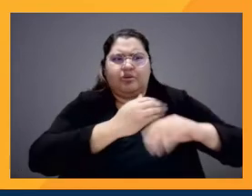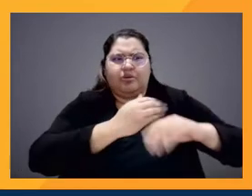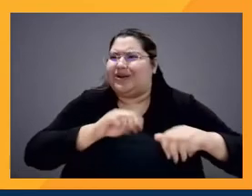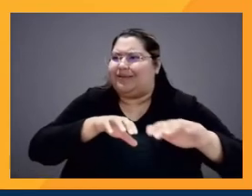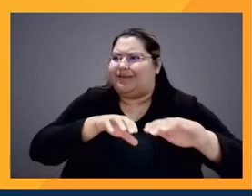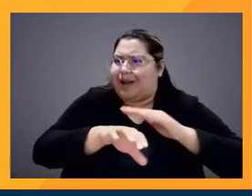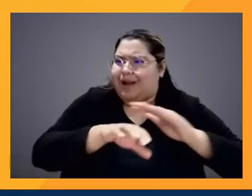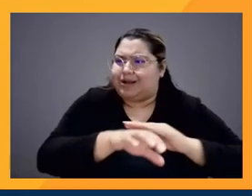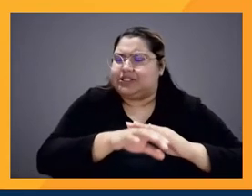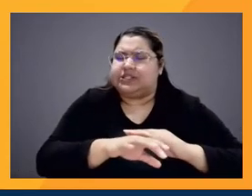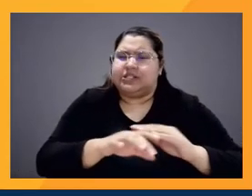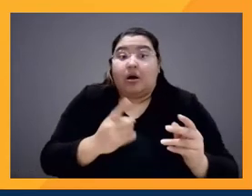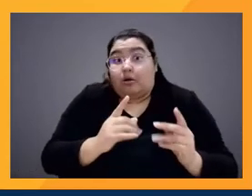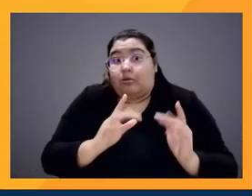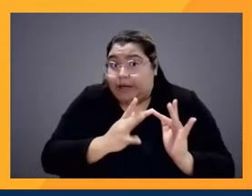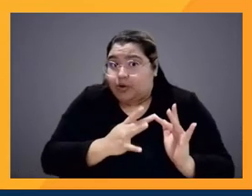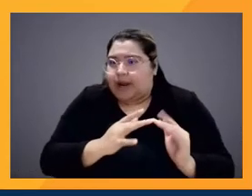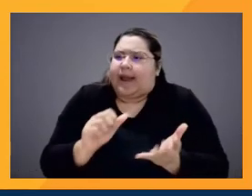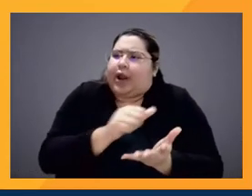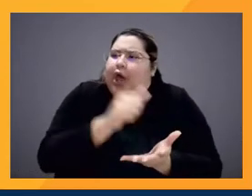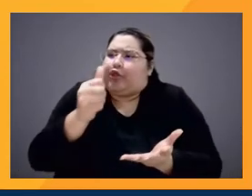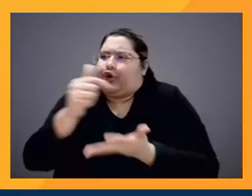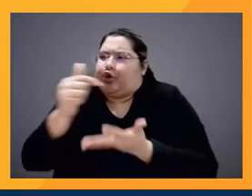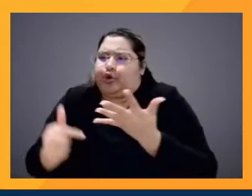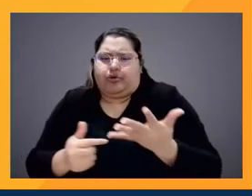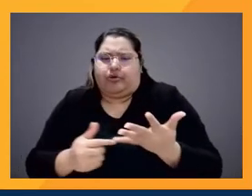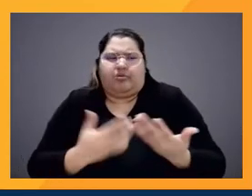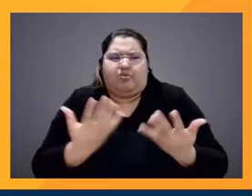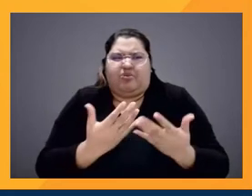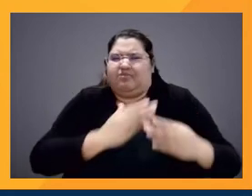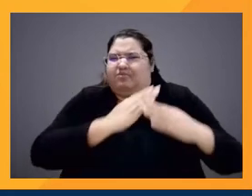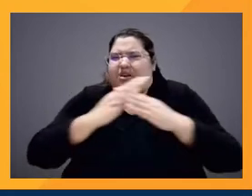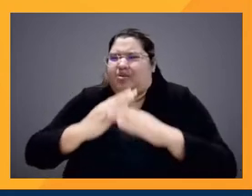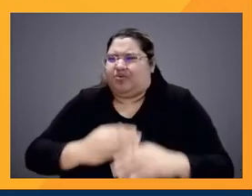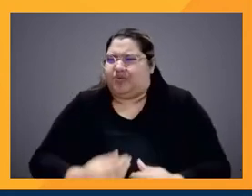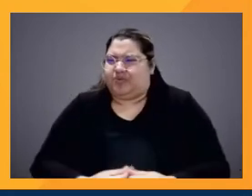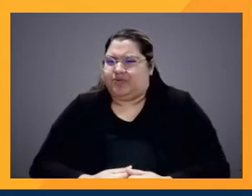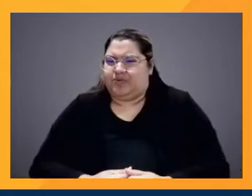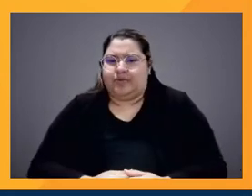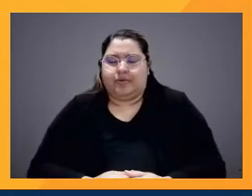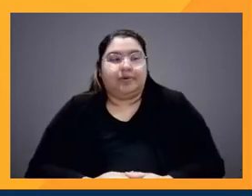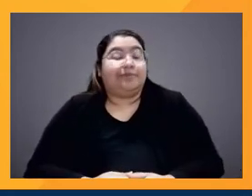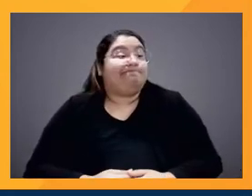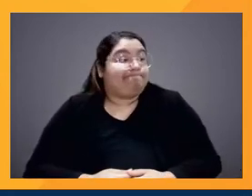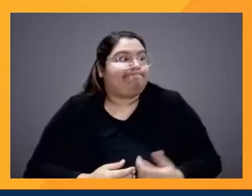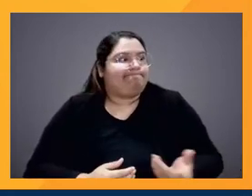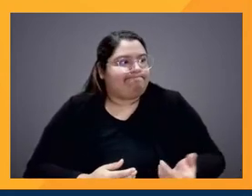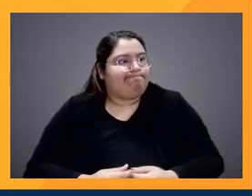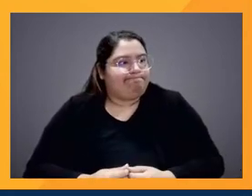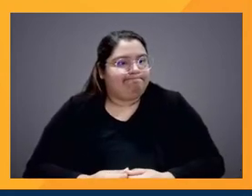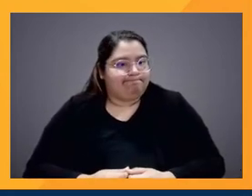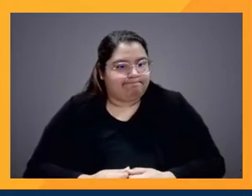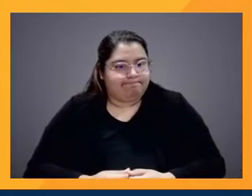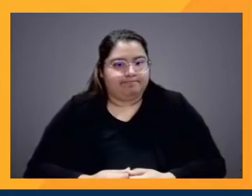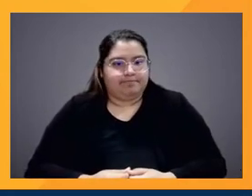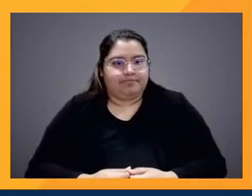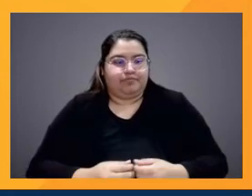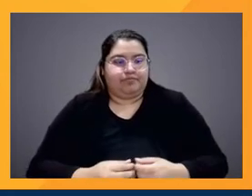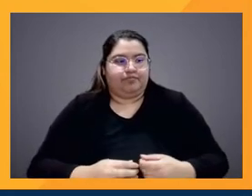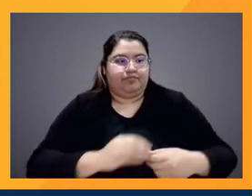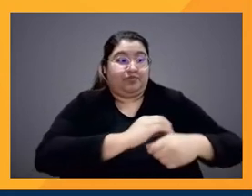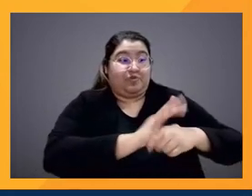work, I think, sort of across many administrations, in particular the most recent one around programs that are sort of moving income around. And I think